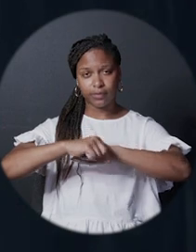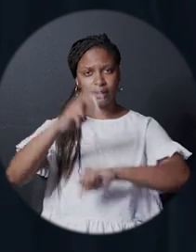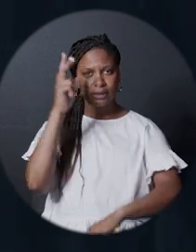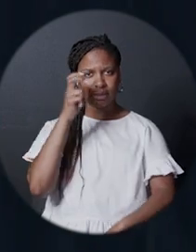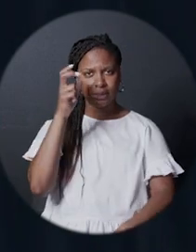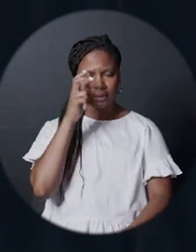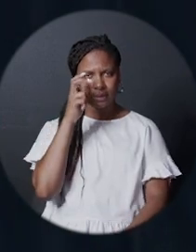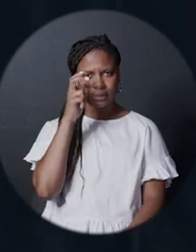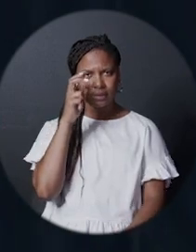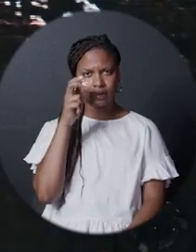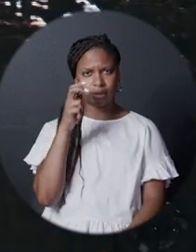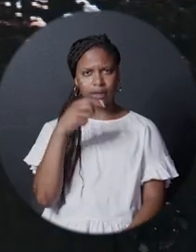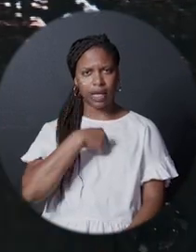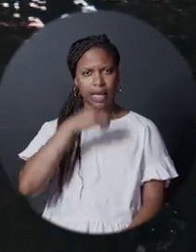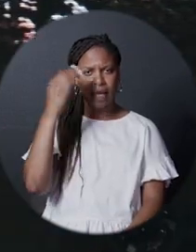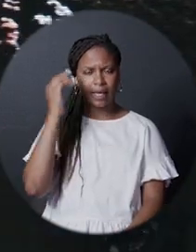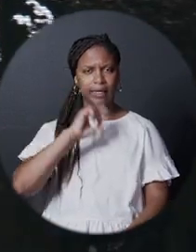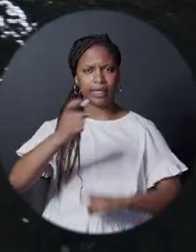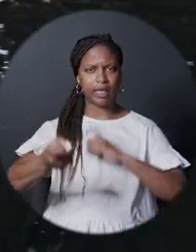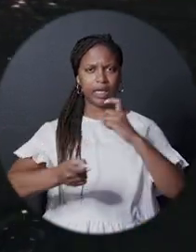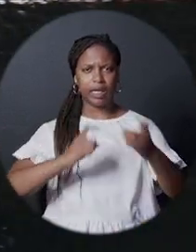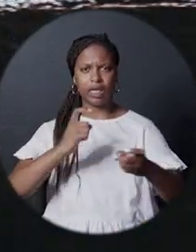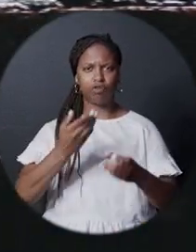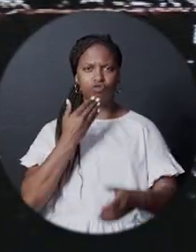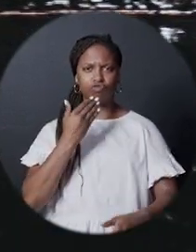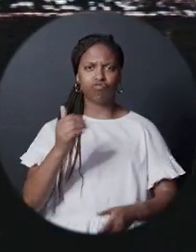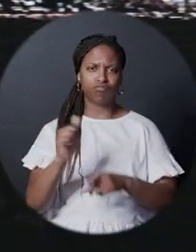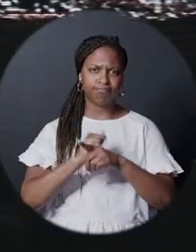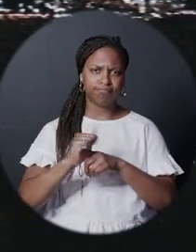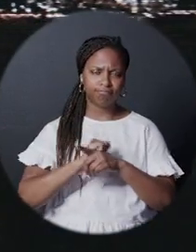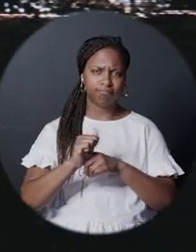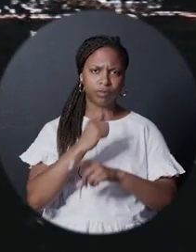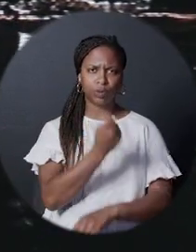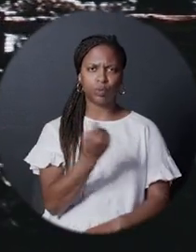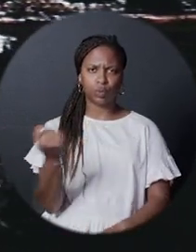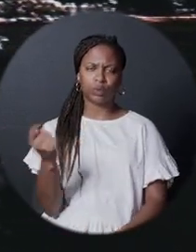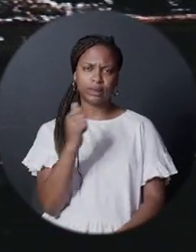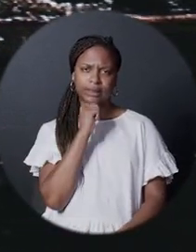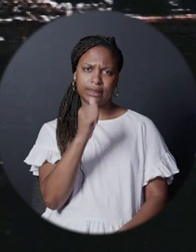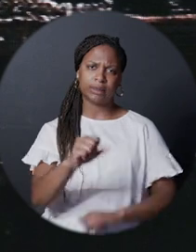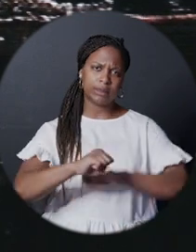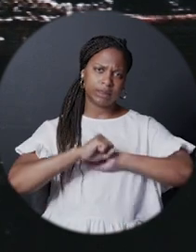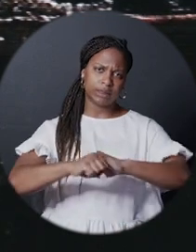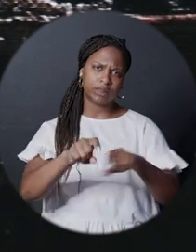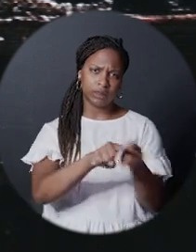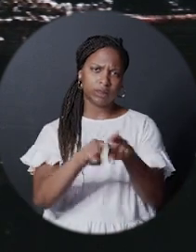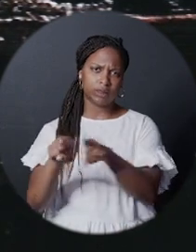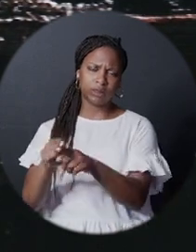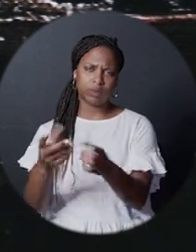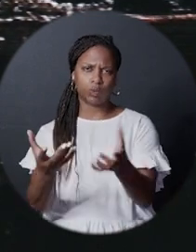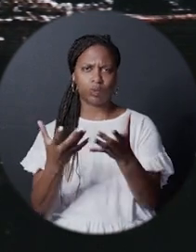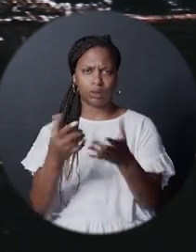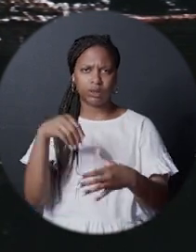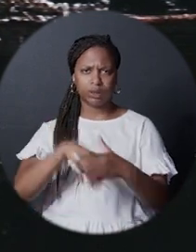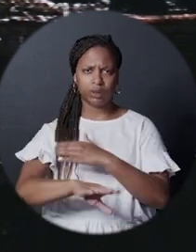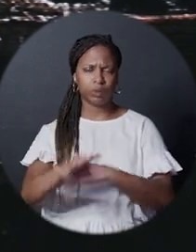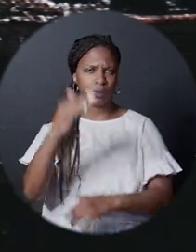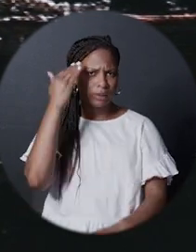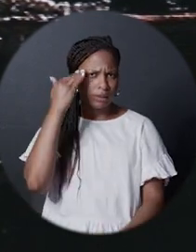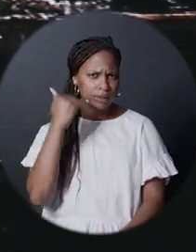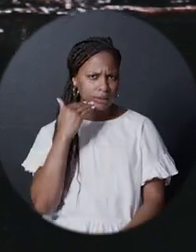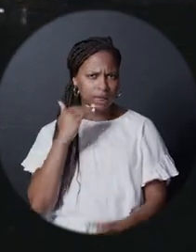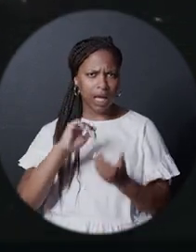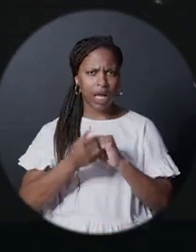of defensiveness. Listen to this. I'm going to give you practical tools on how not to be defensive as well, but I want to